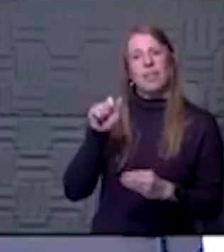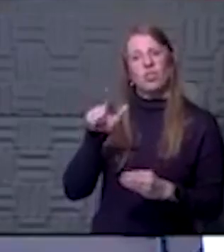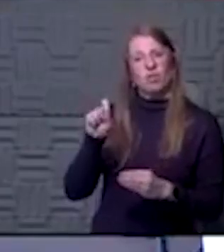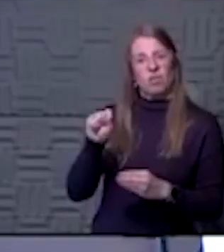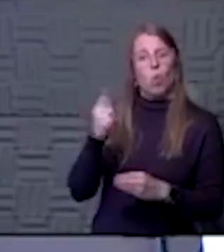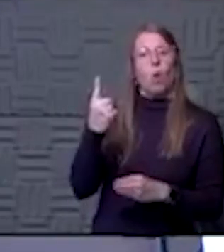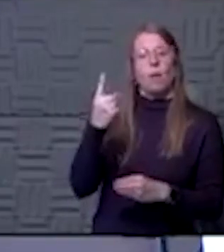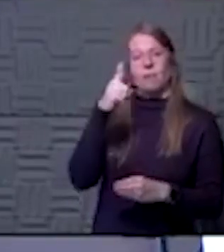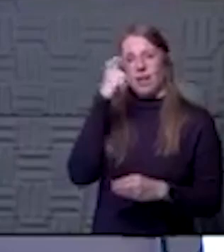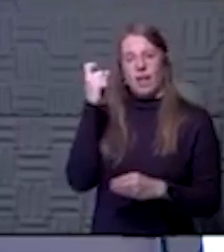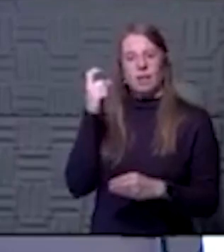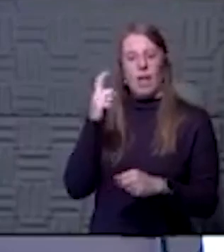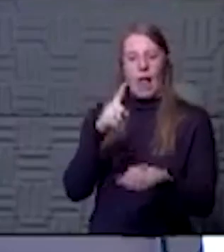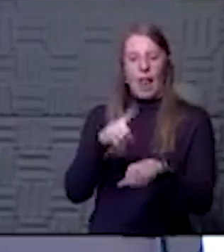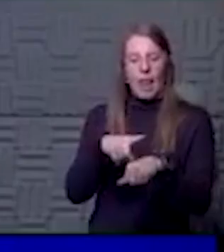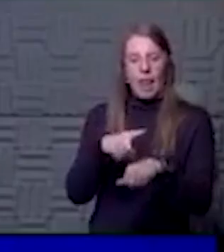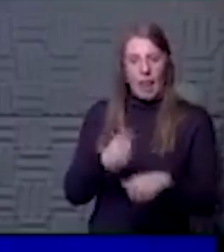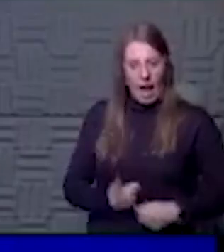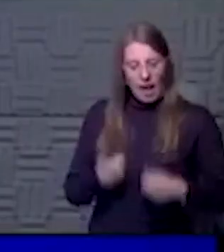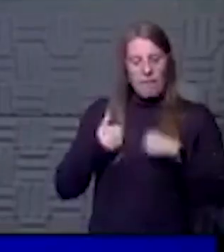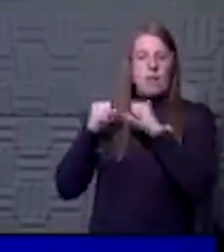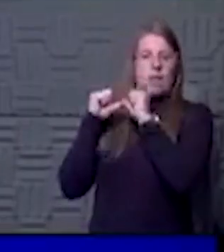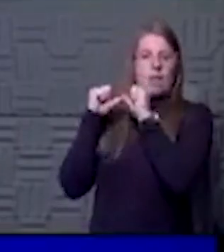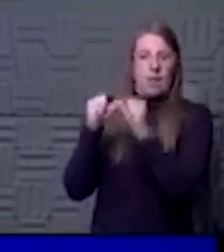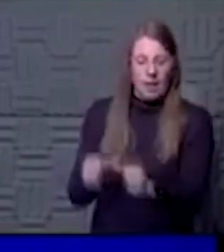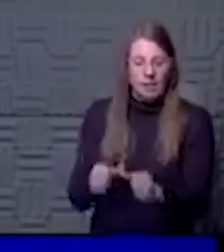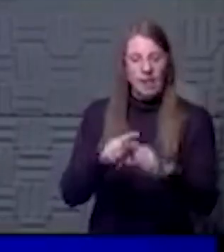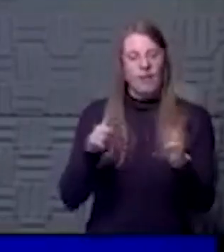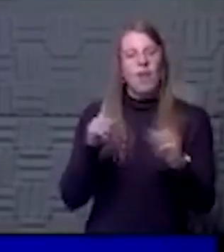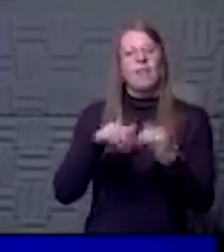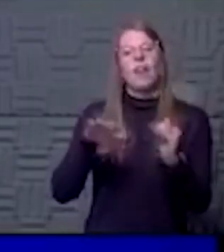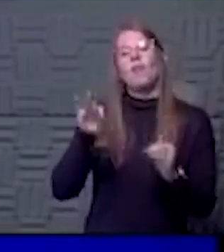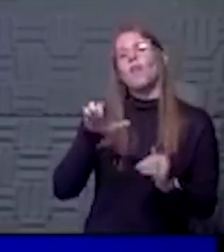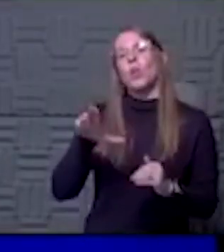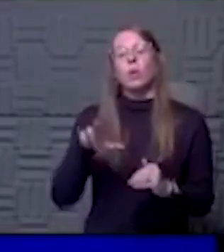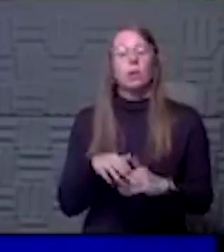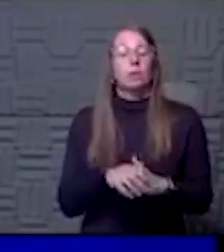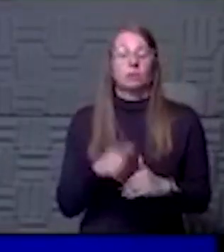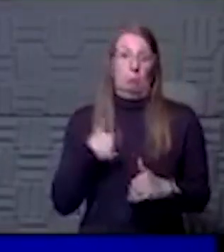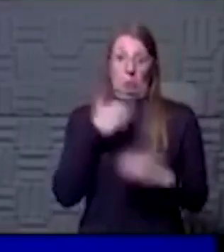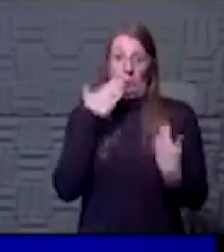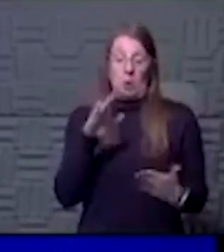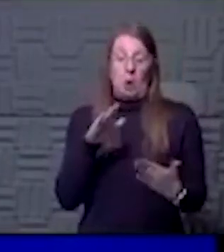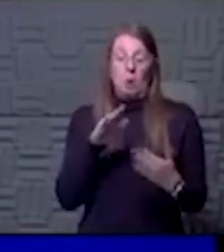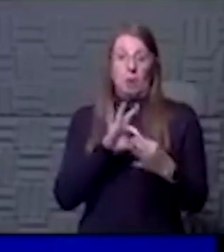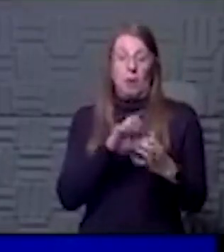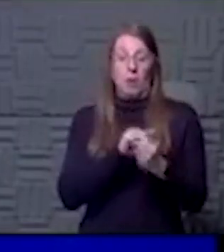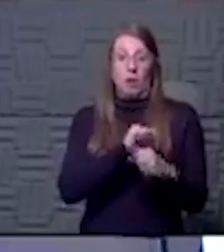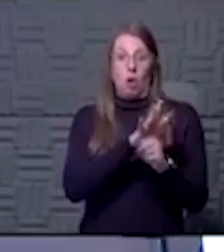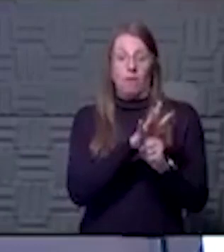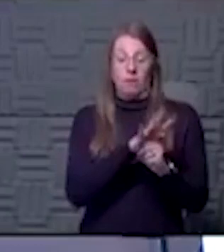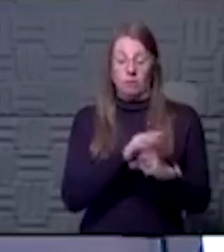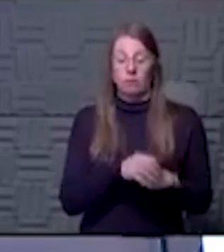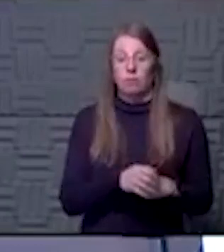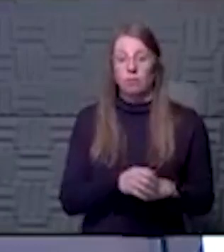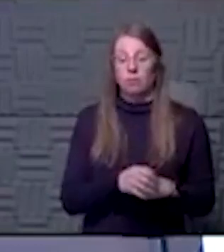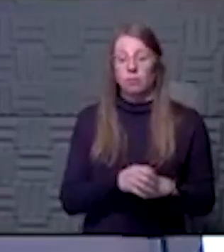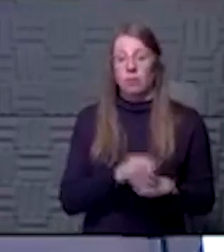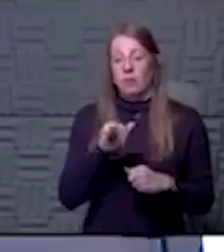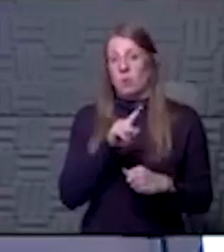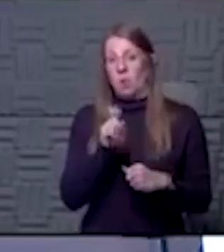do, because you get lifelong immunity from it, and that's different than things like influenza and this. Okay. What we don't know yet about COVID. So that's a question towards